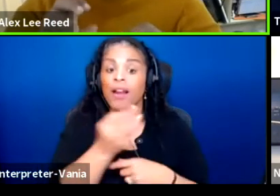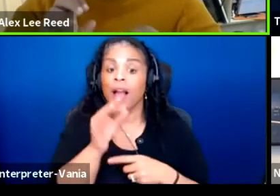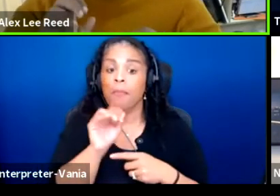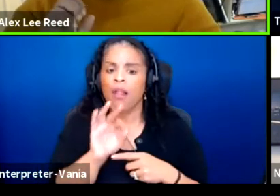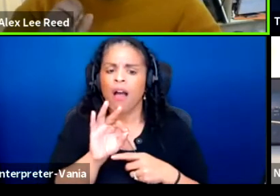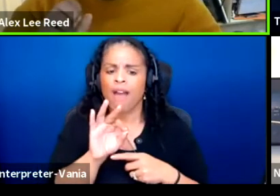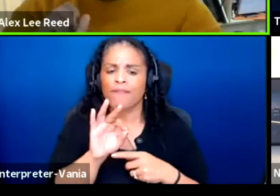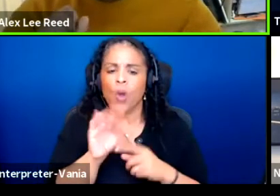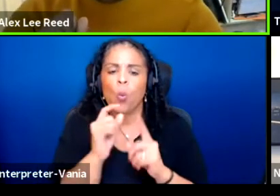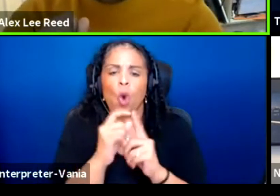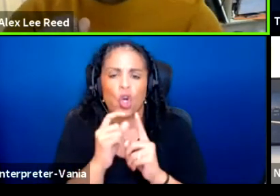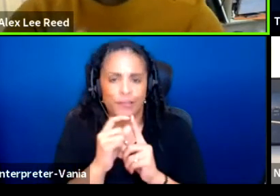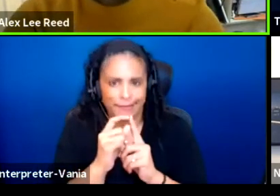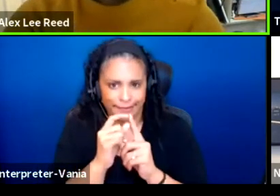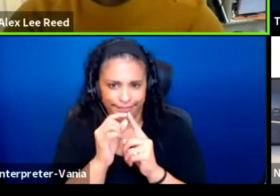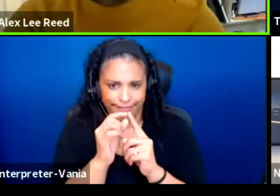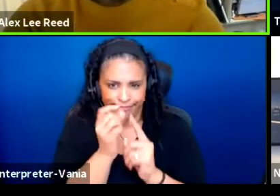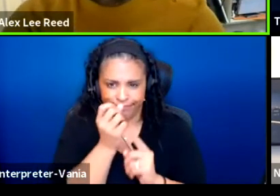in a couple of words,